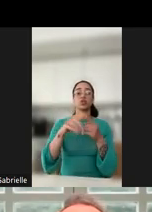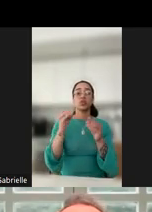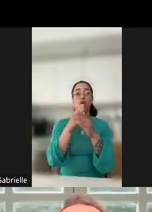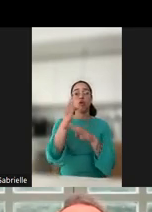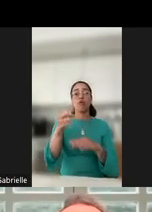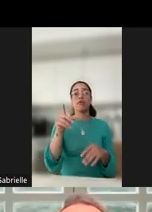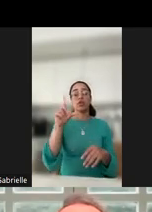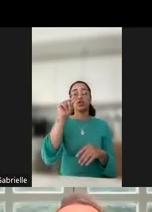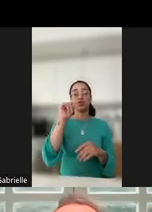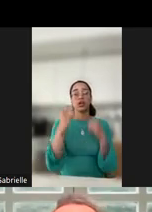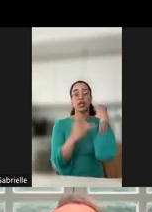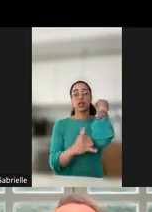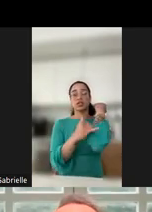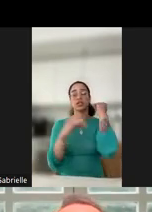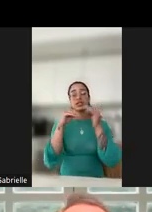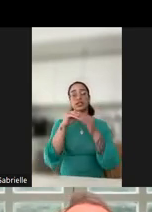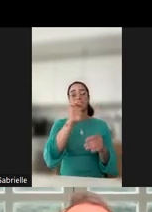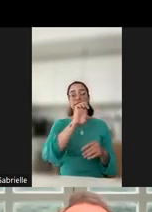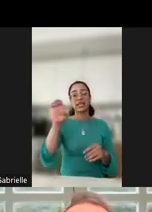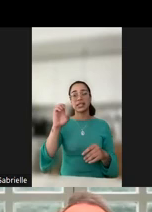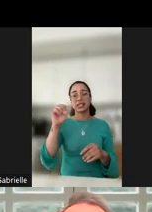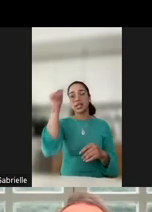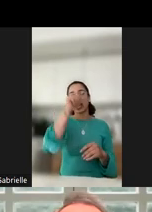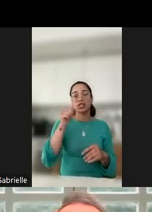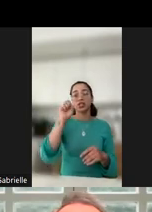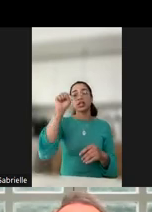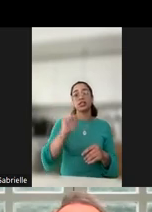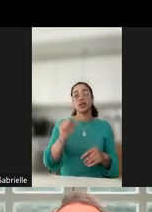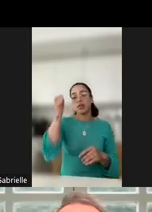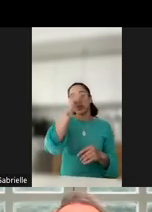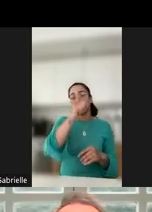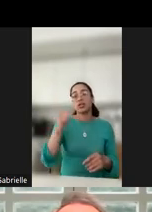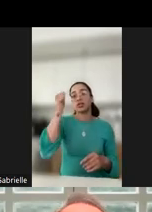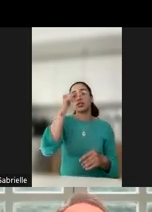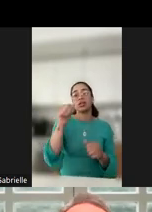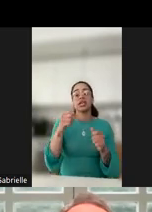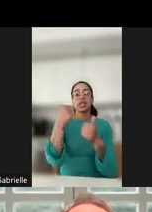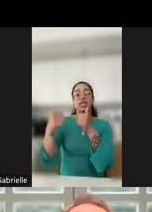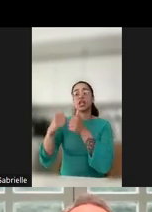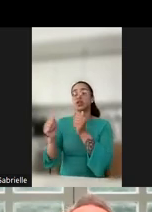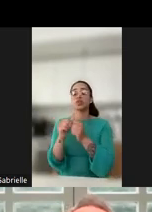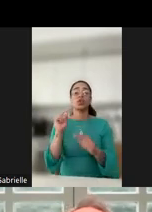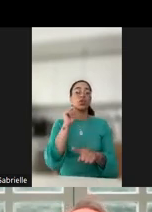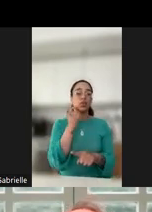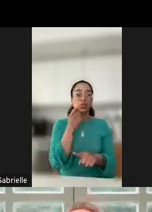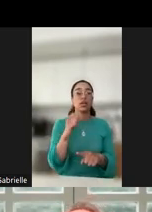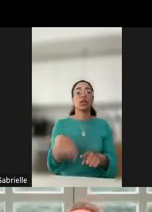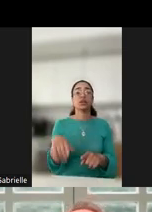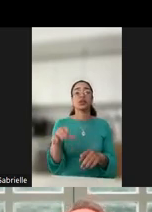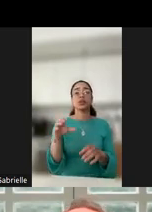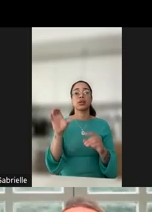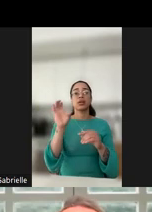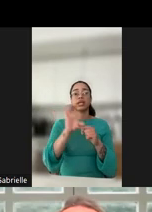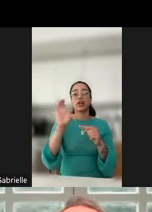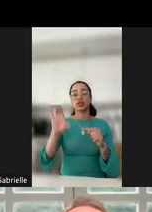and the Indian subcontinent, each with a unique histories, cultures, languages, and other characteristics. So in the next